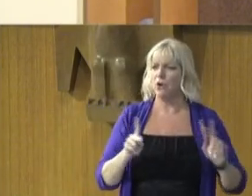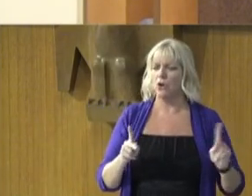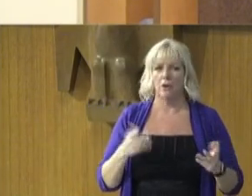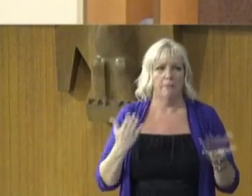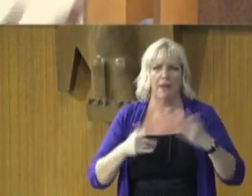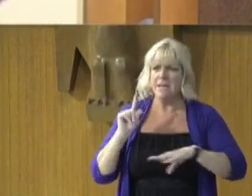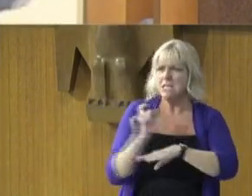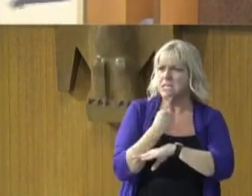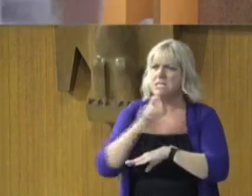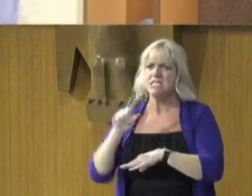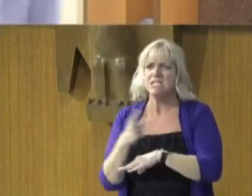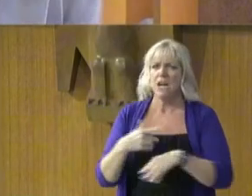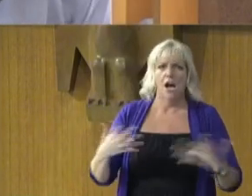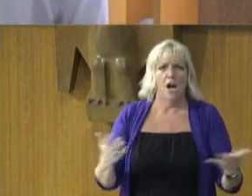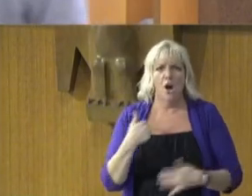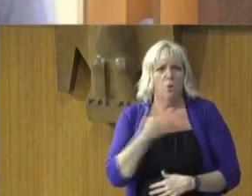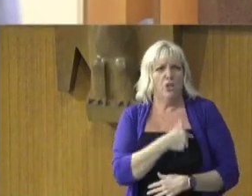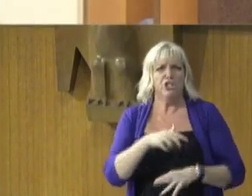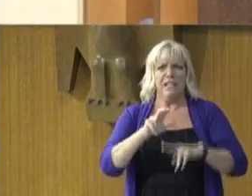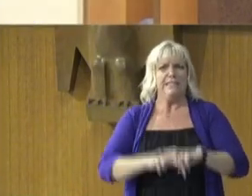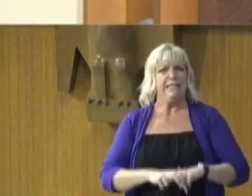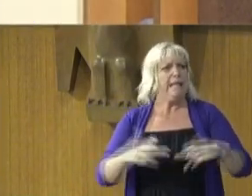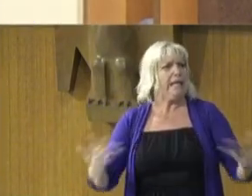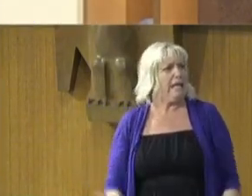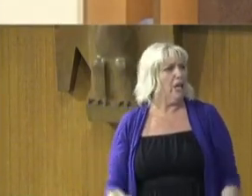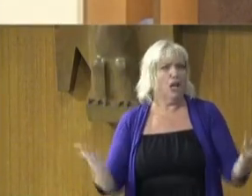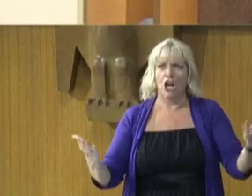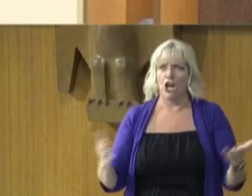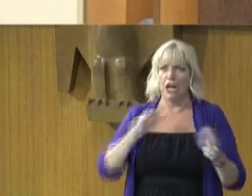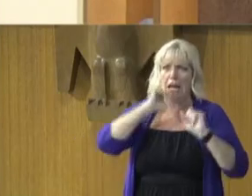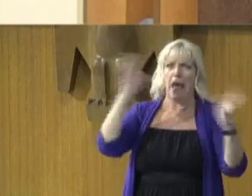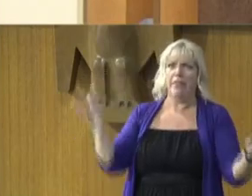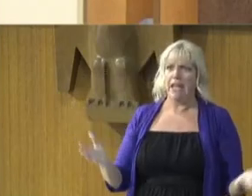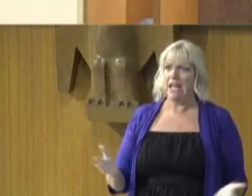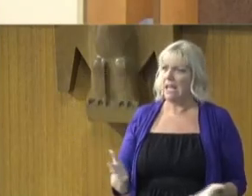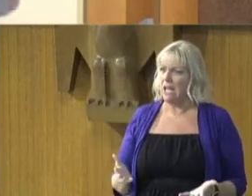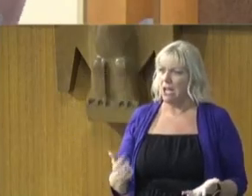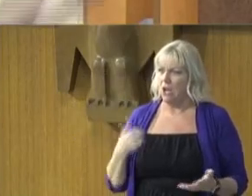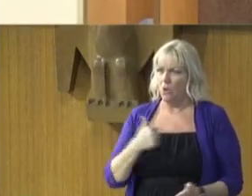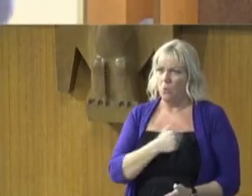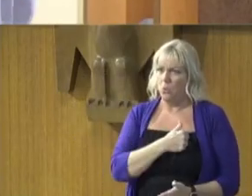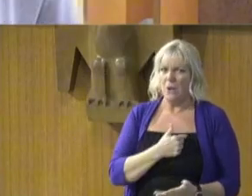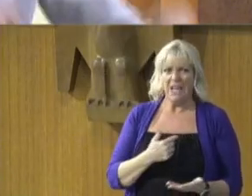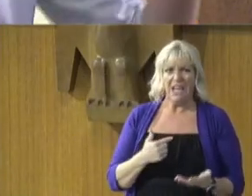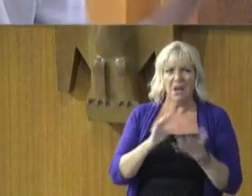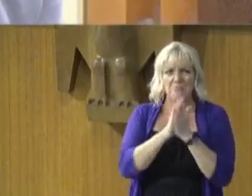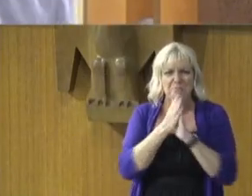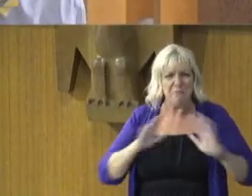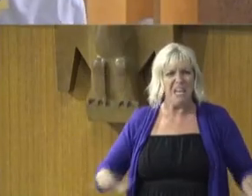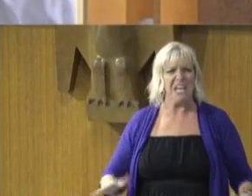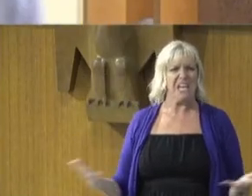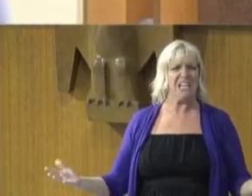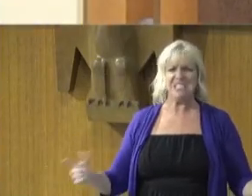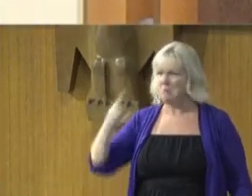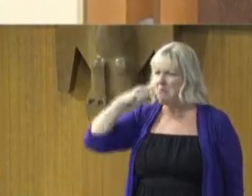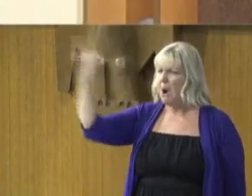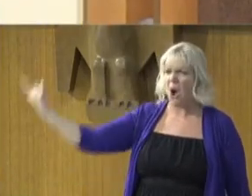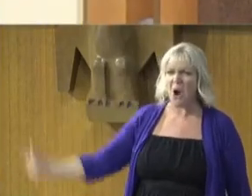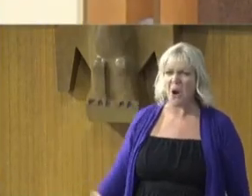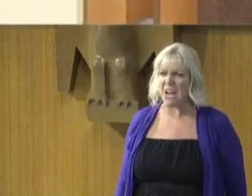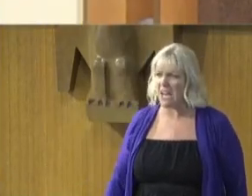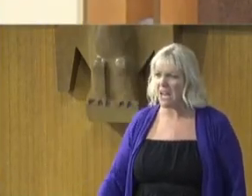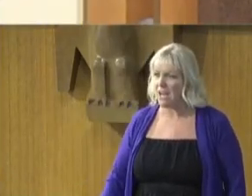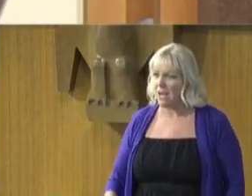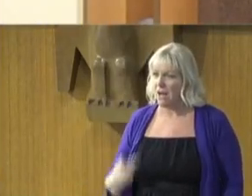pacing around. "We're just sitting here," he yells, "doing nothing. We're being in peace. Blah.